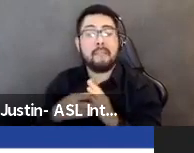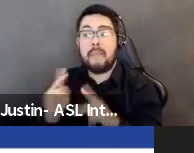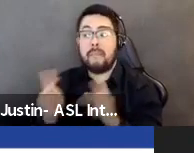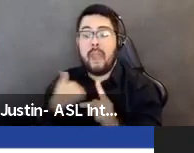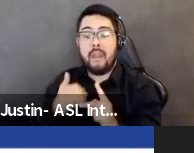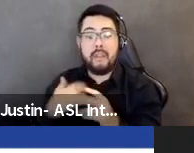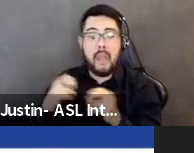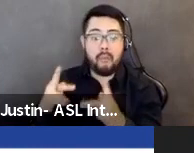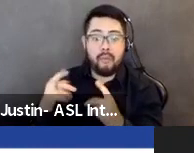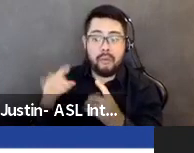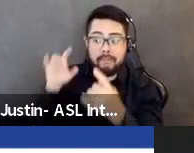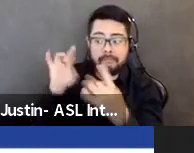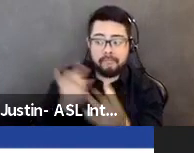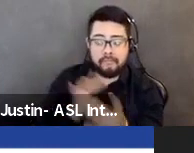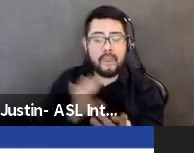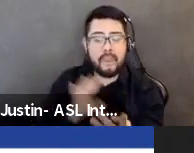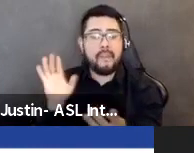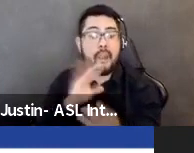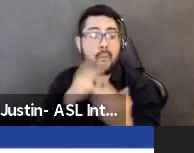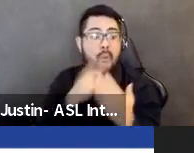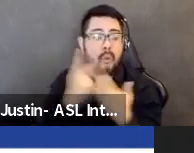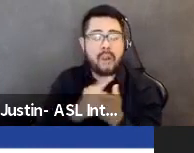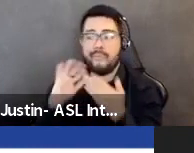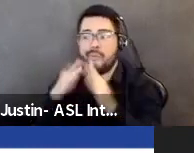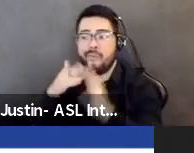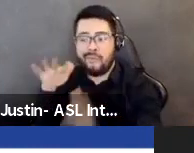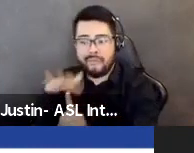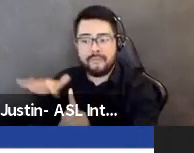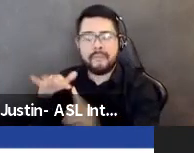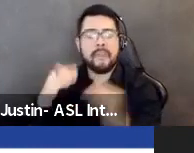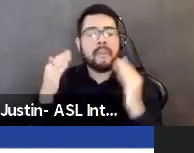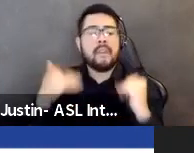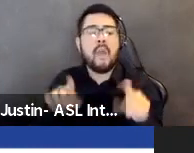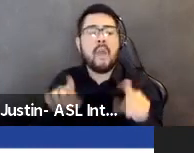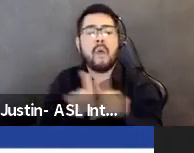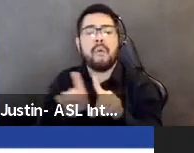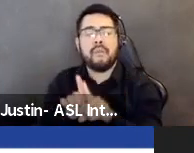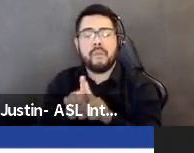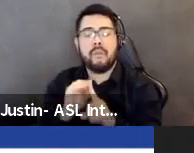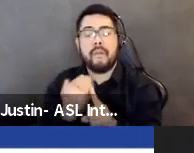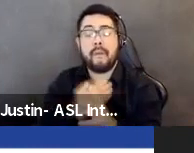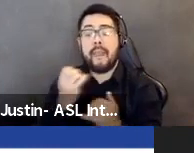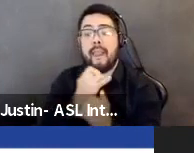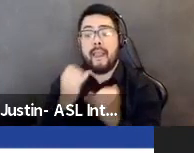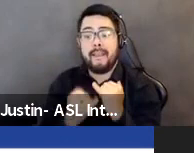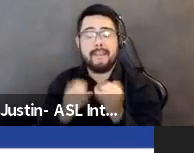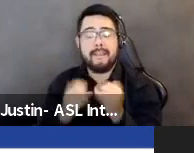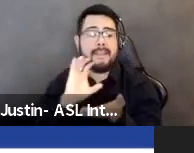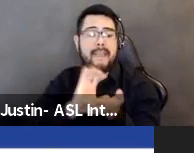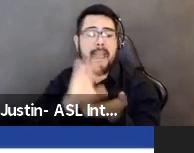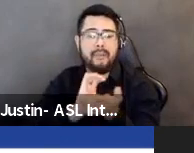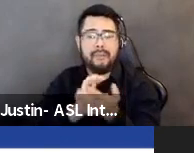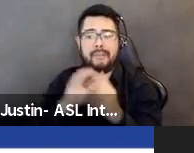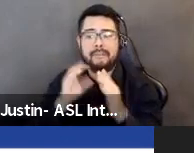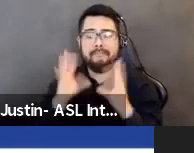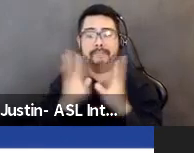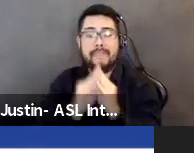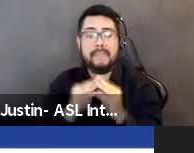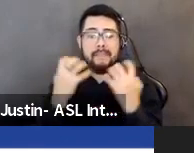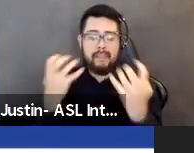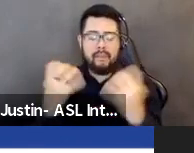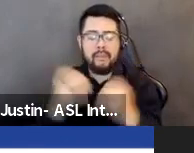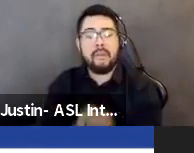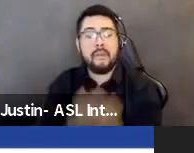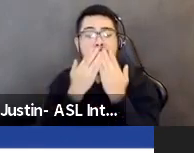weigh in on programs in their community and then following up with our um last capital hearing session so thank you to